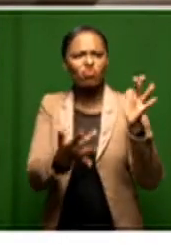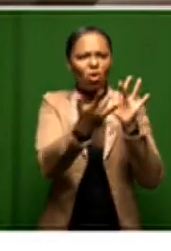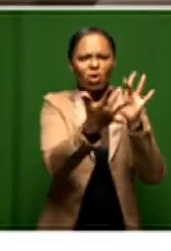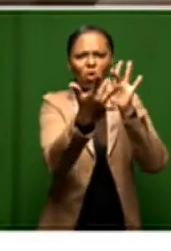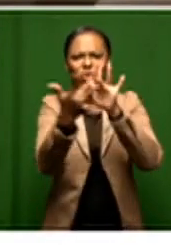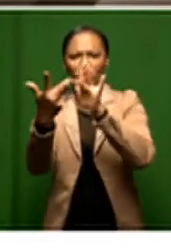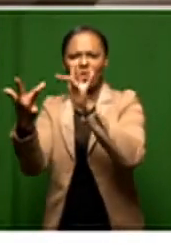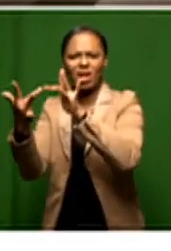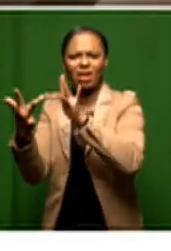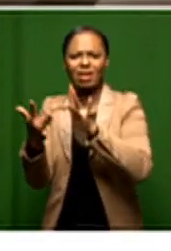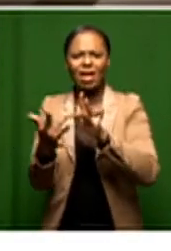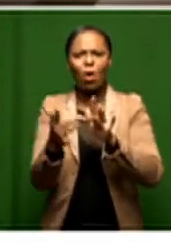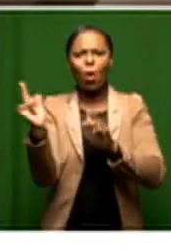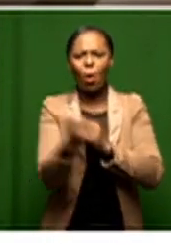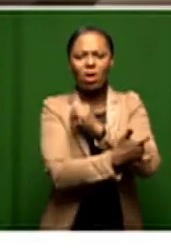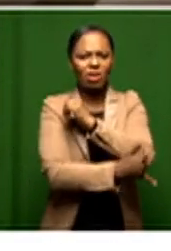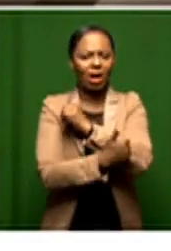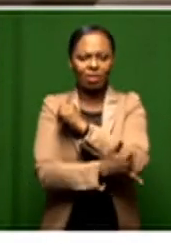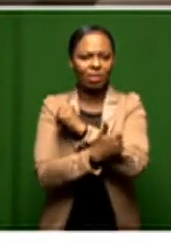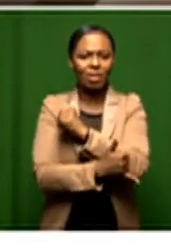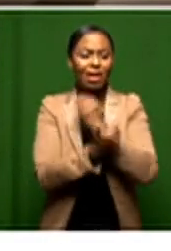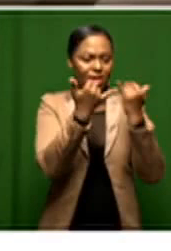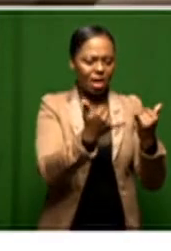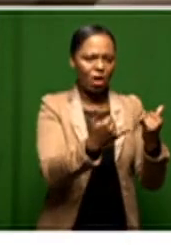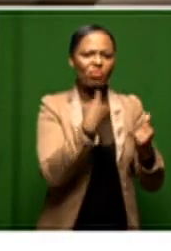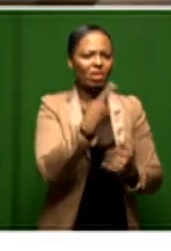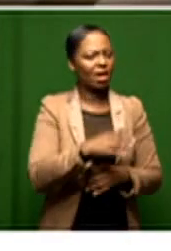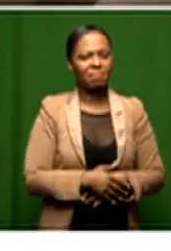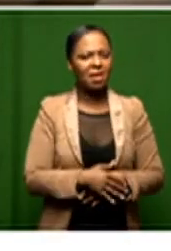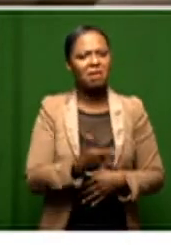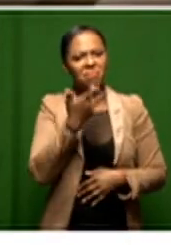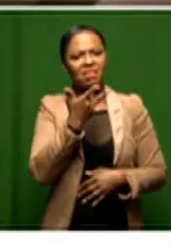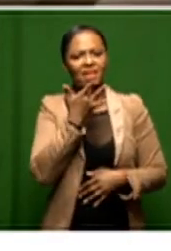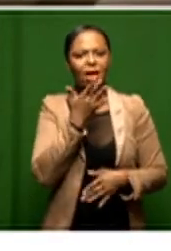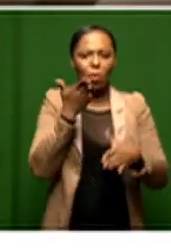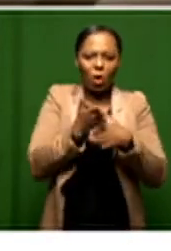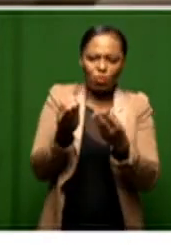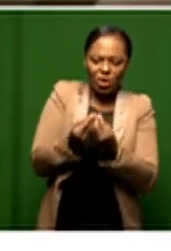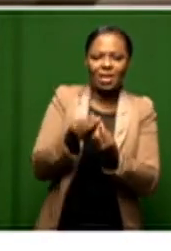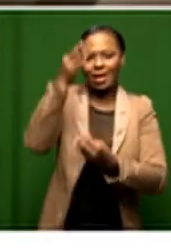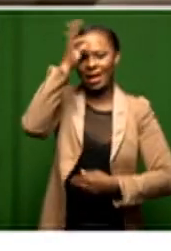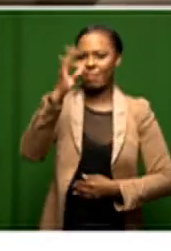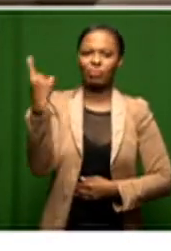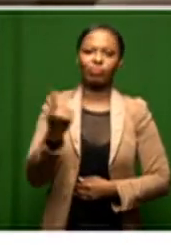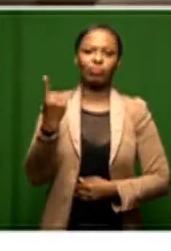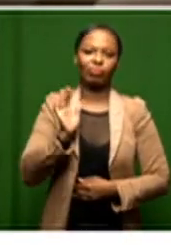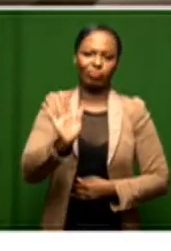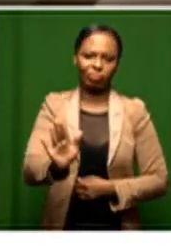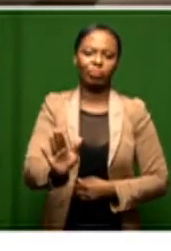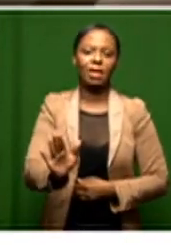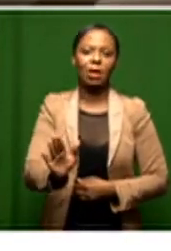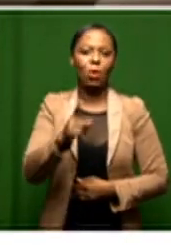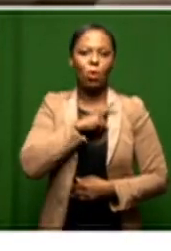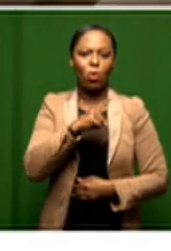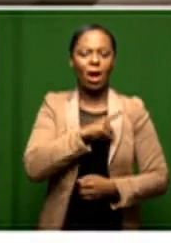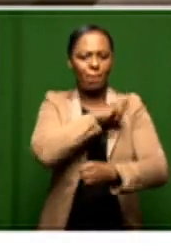in every country. So their strong preference is to work through governments. There is, of course, also a very powerful